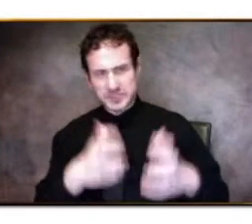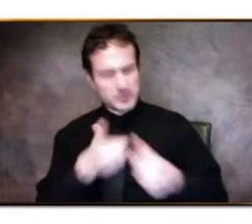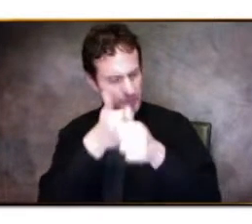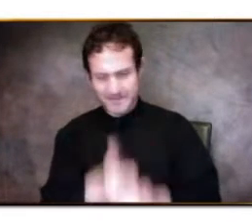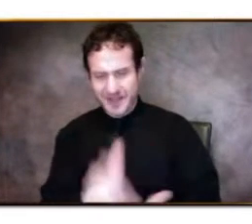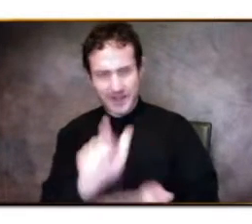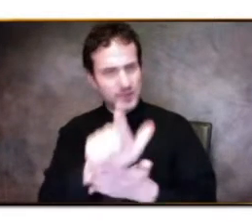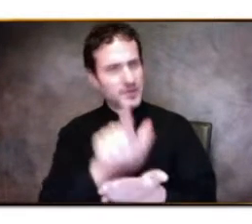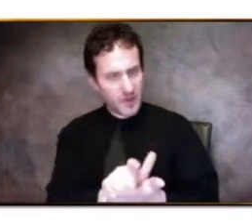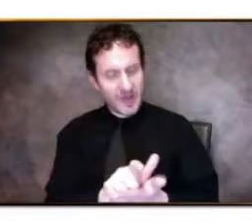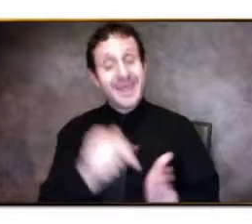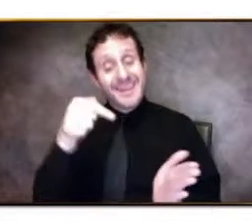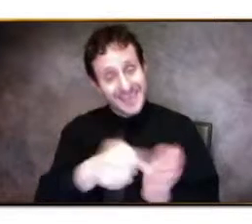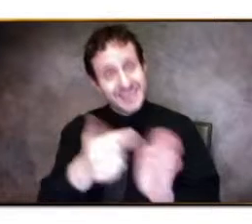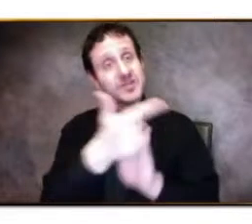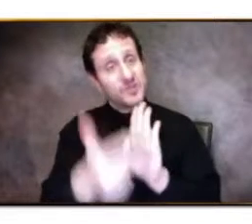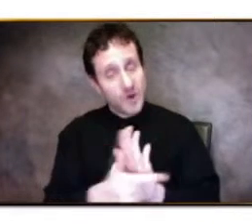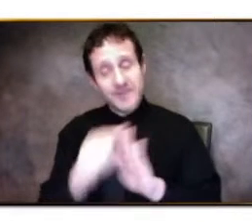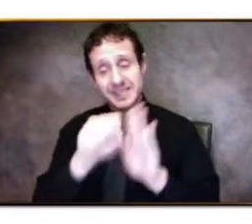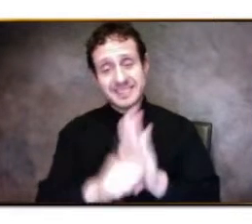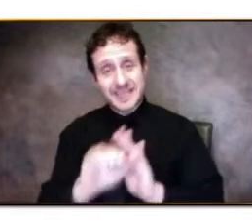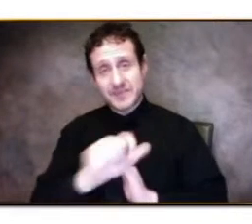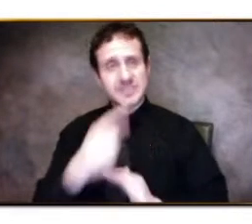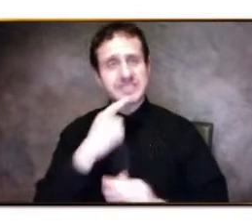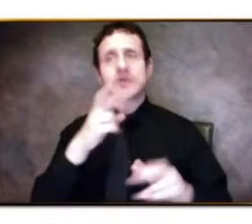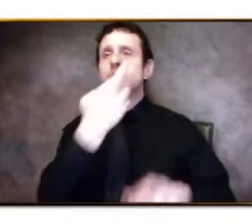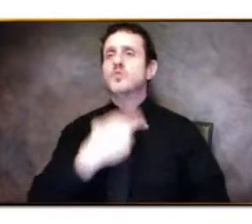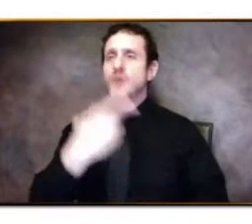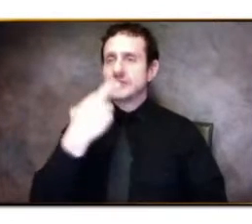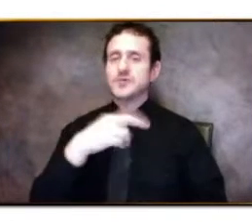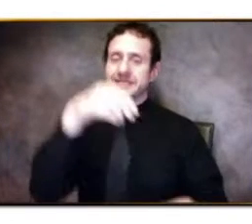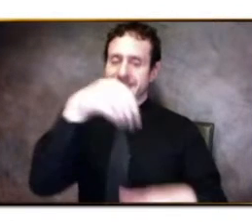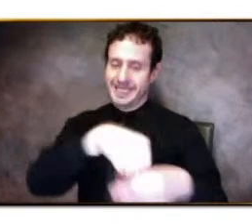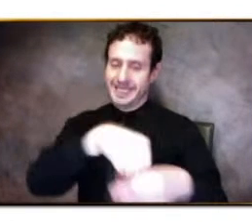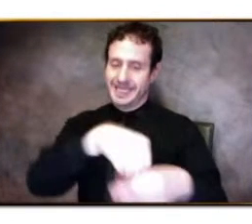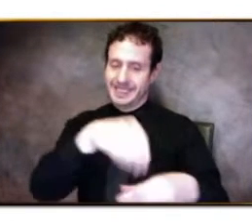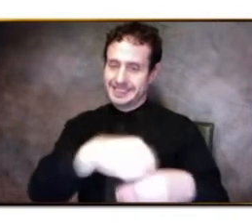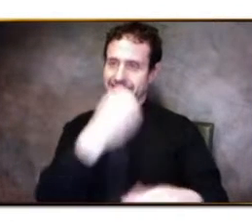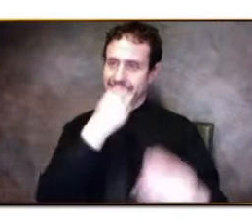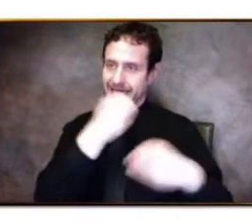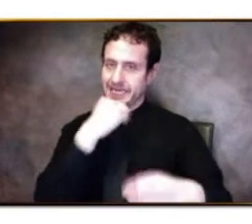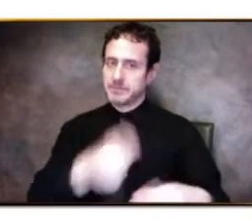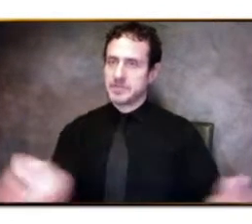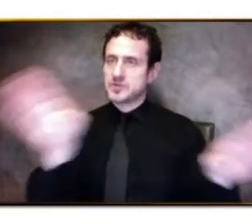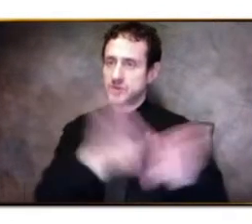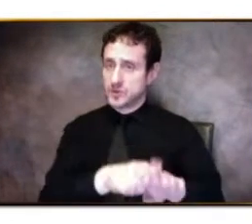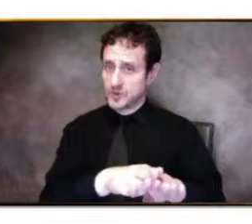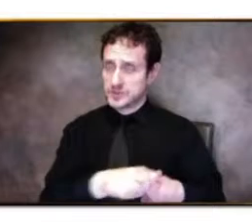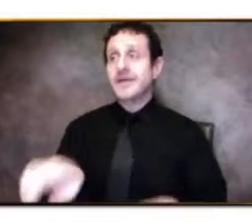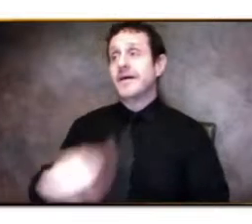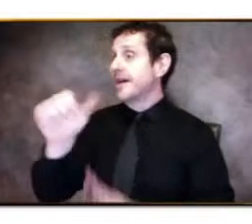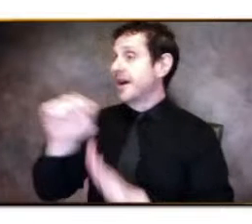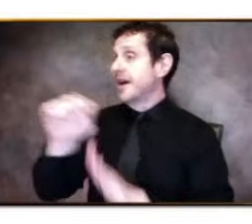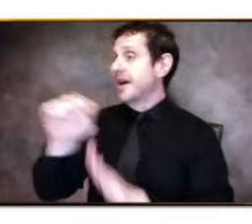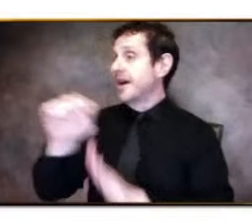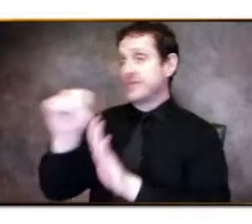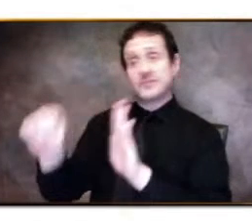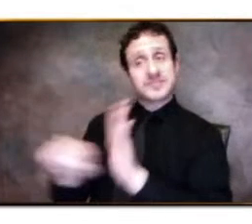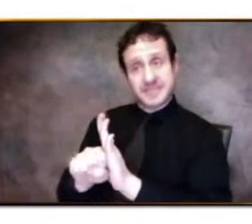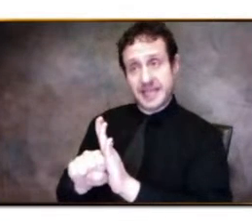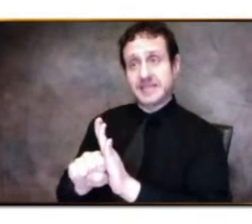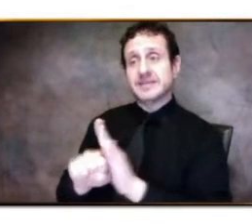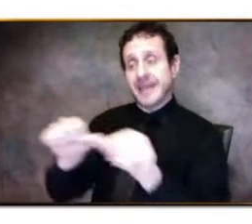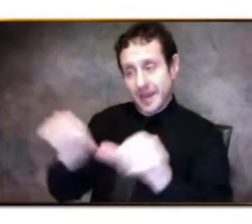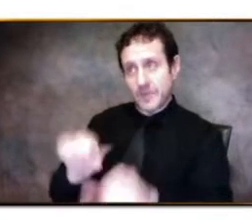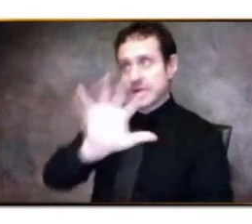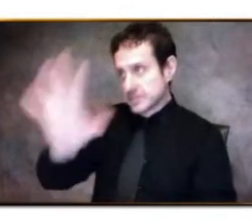state of Illinois, and other jurisdictions are following law and prosecuting